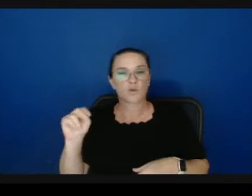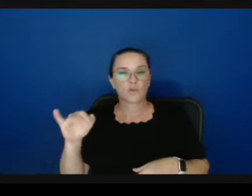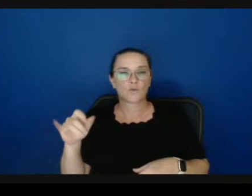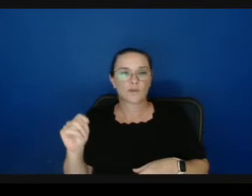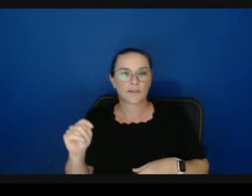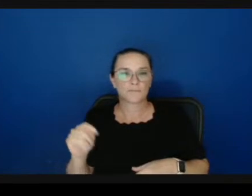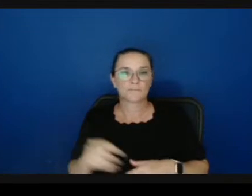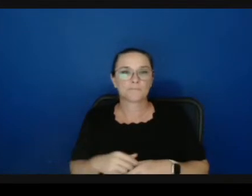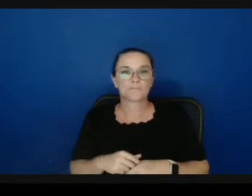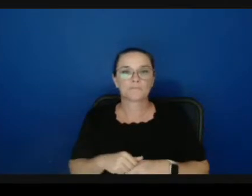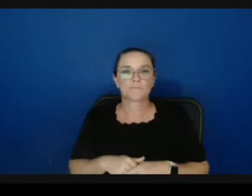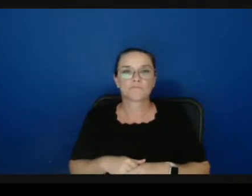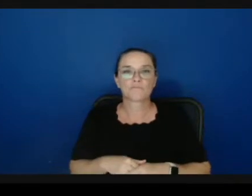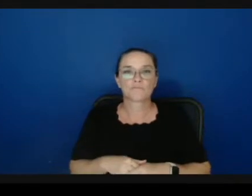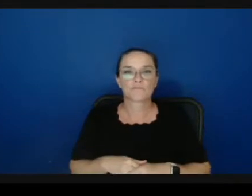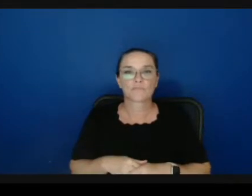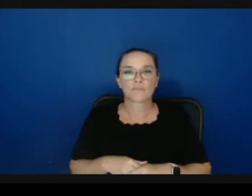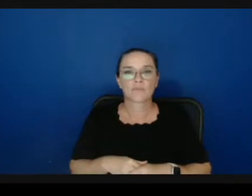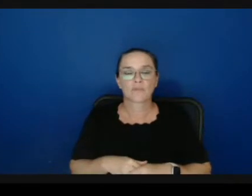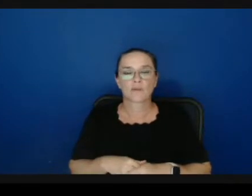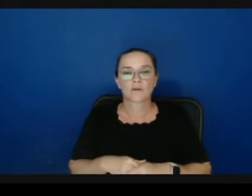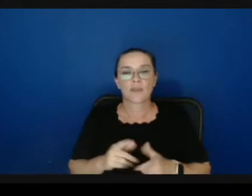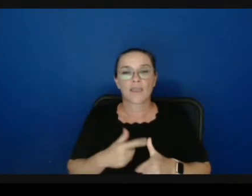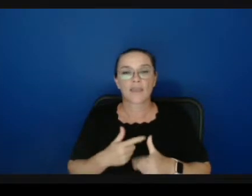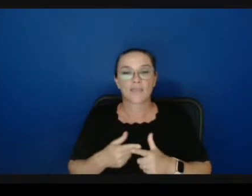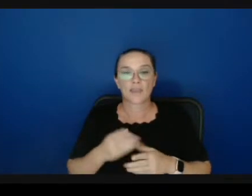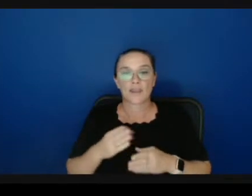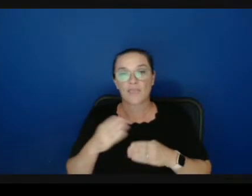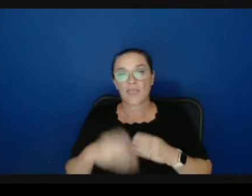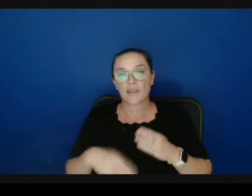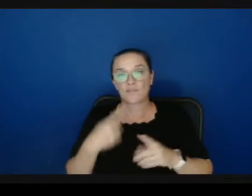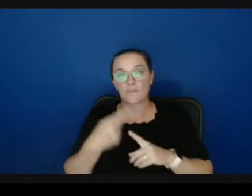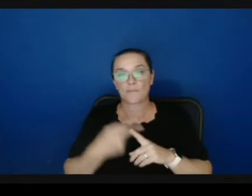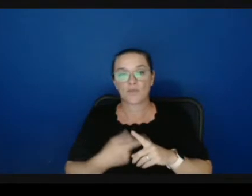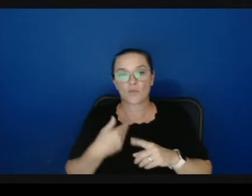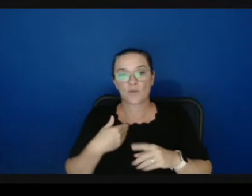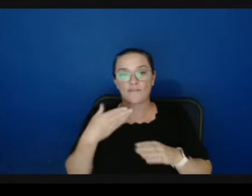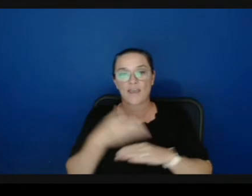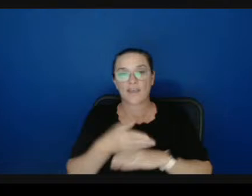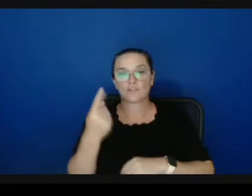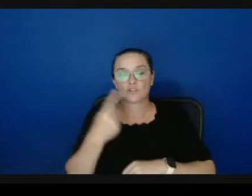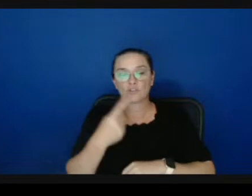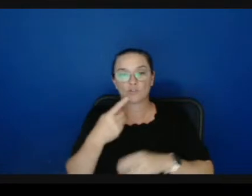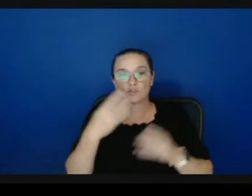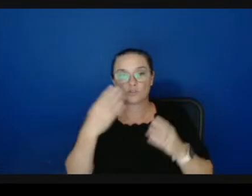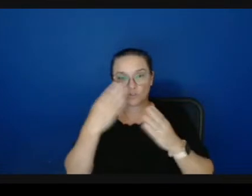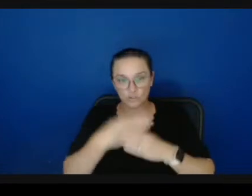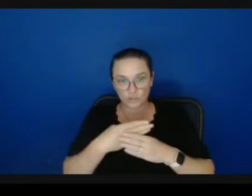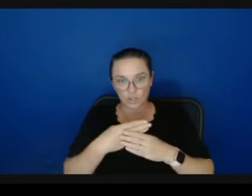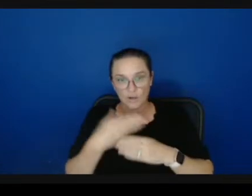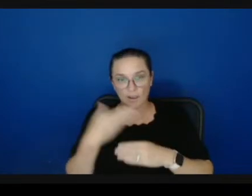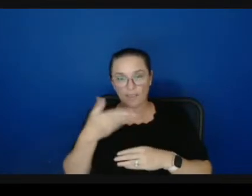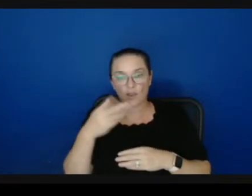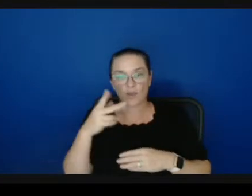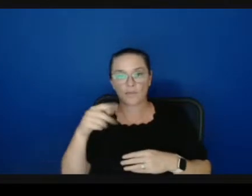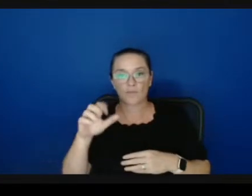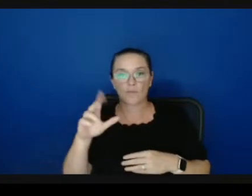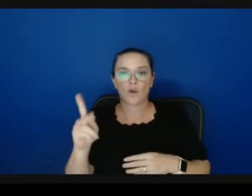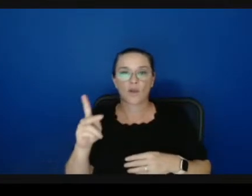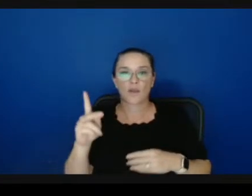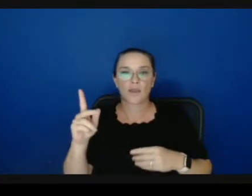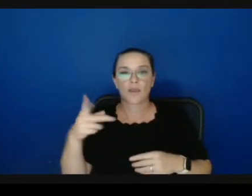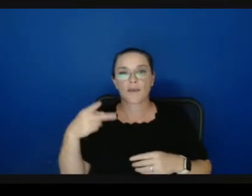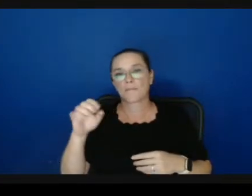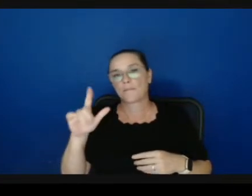but then to finish off the month, there is an After Dark in a Park on July 23rd on Kenichi Maehara, Pele's photographer, which I think will